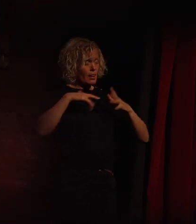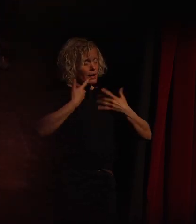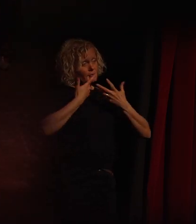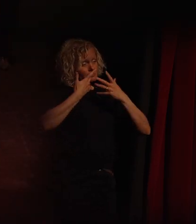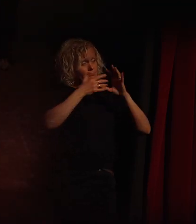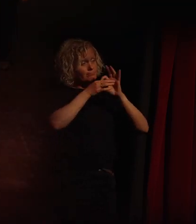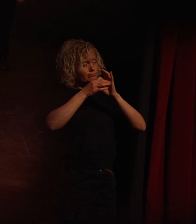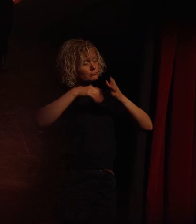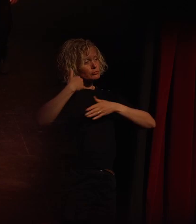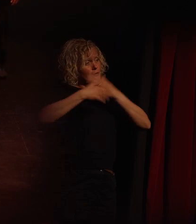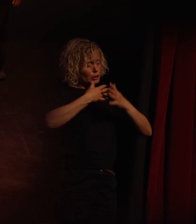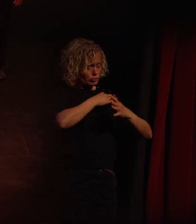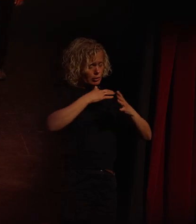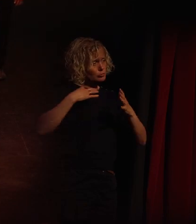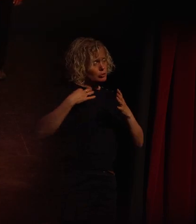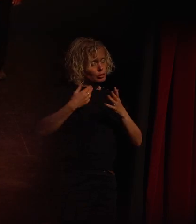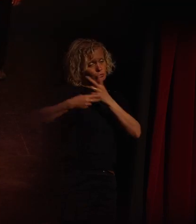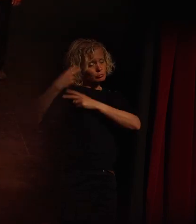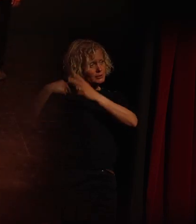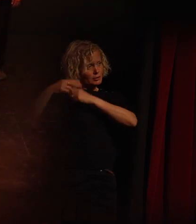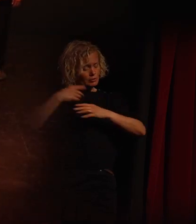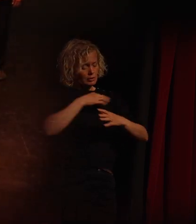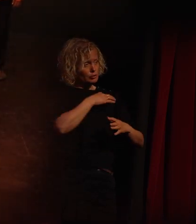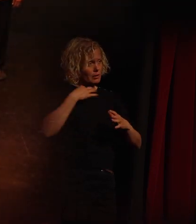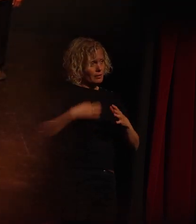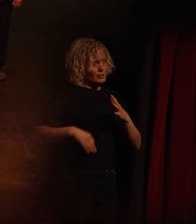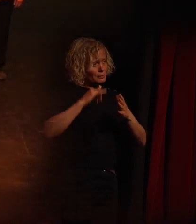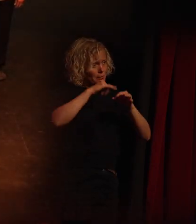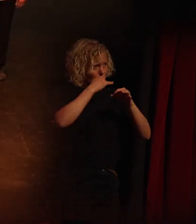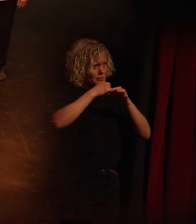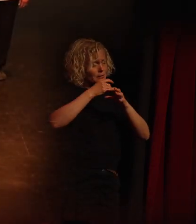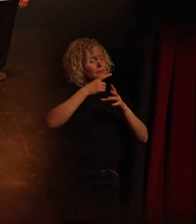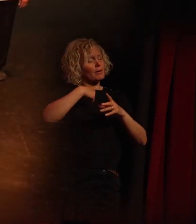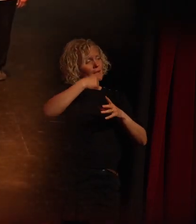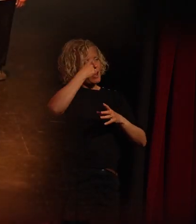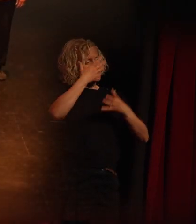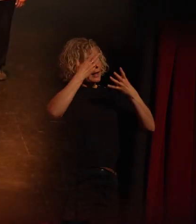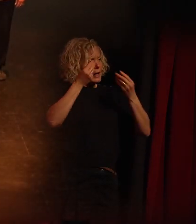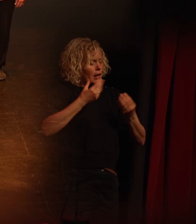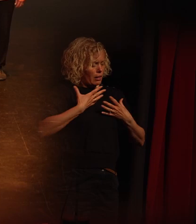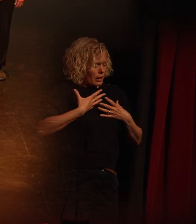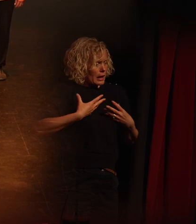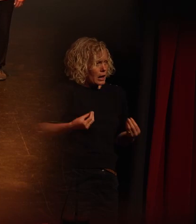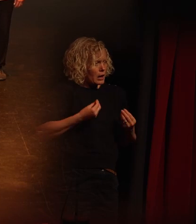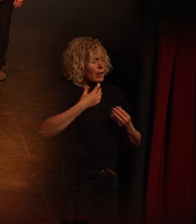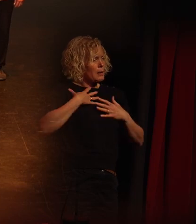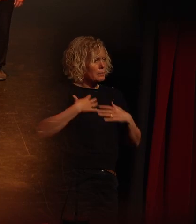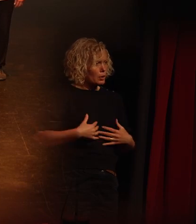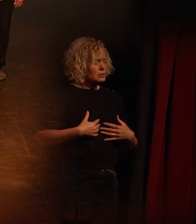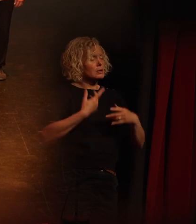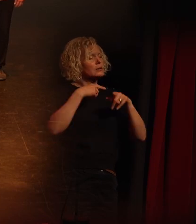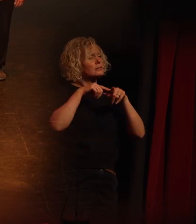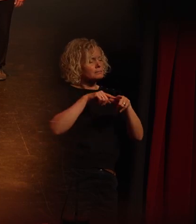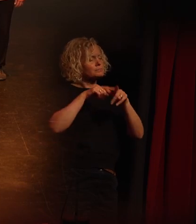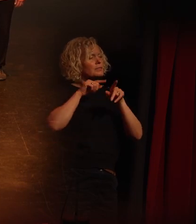Chinese medicine considers a form of energy that can heal mind and body. When qi is unlocked and flowing through the body, it